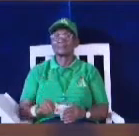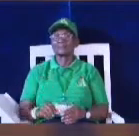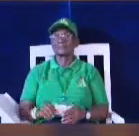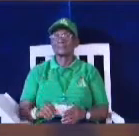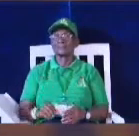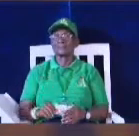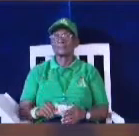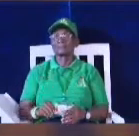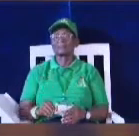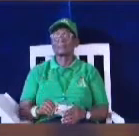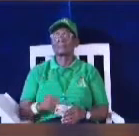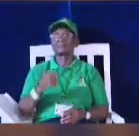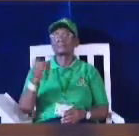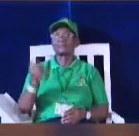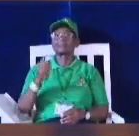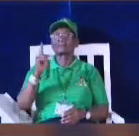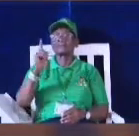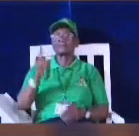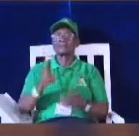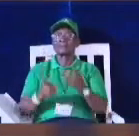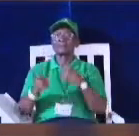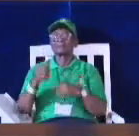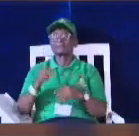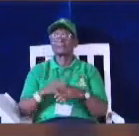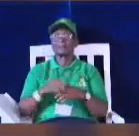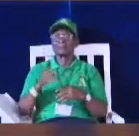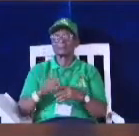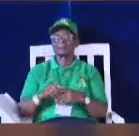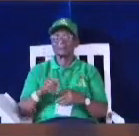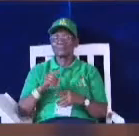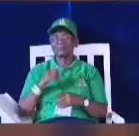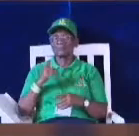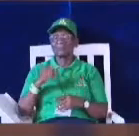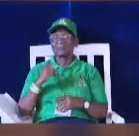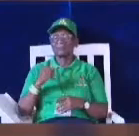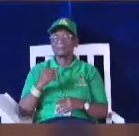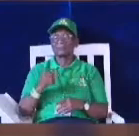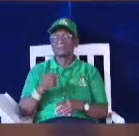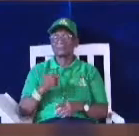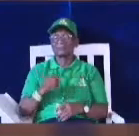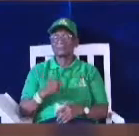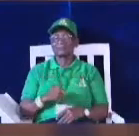Only one came back to say, thank you.